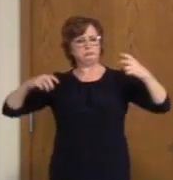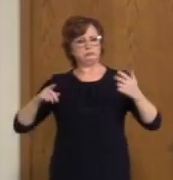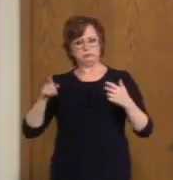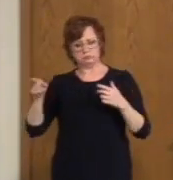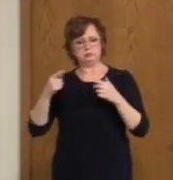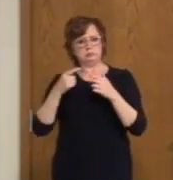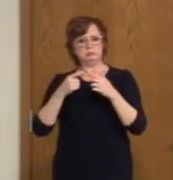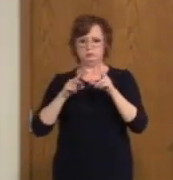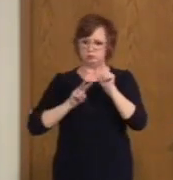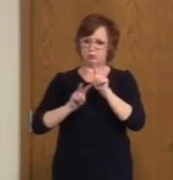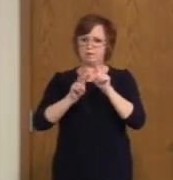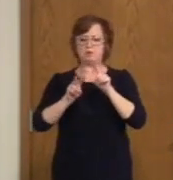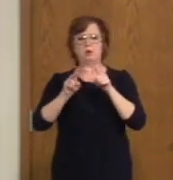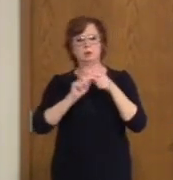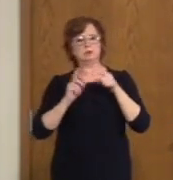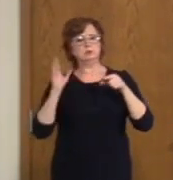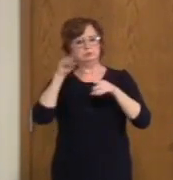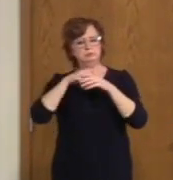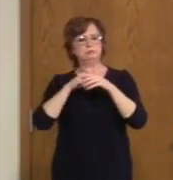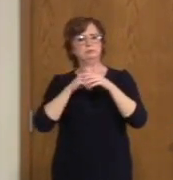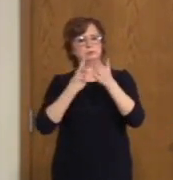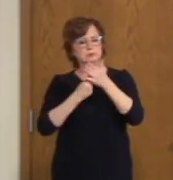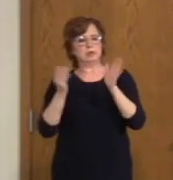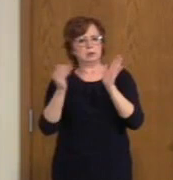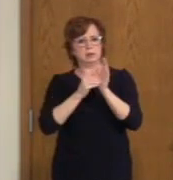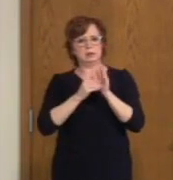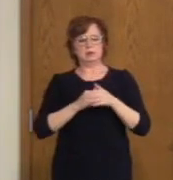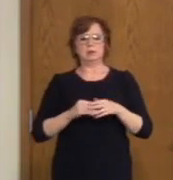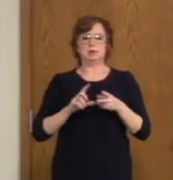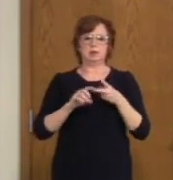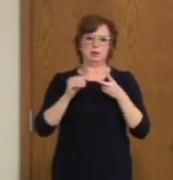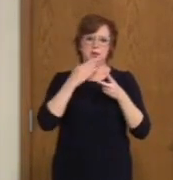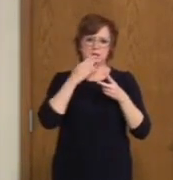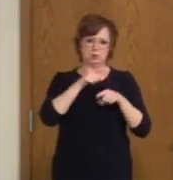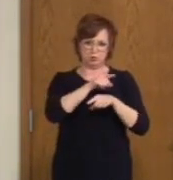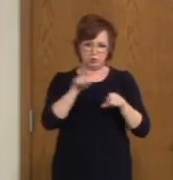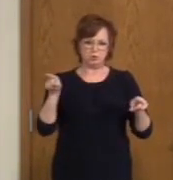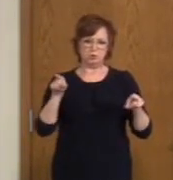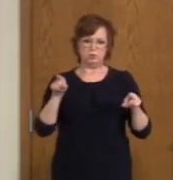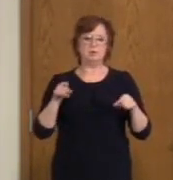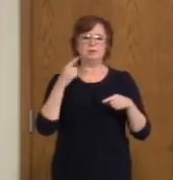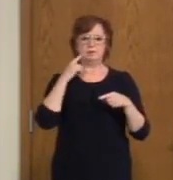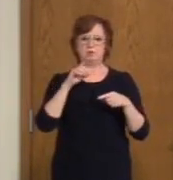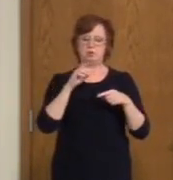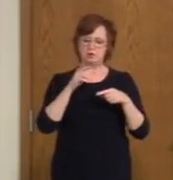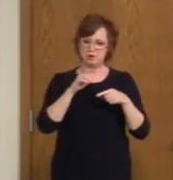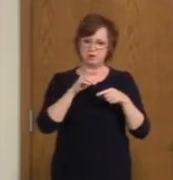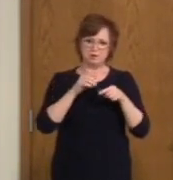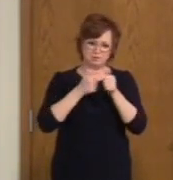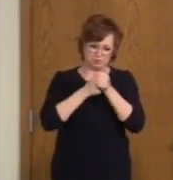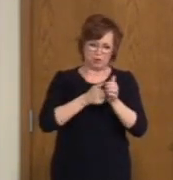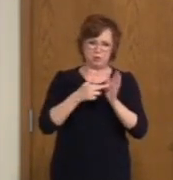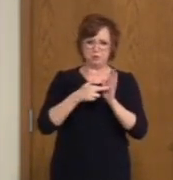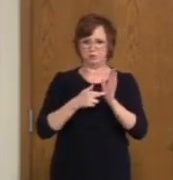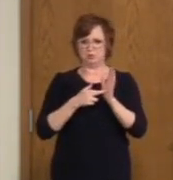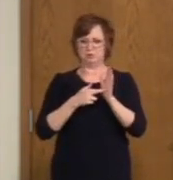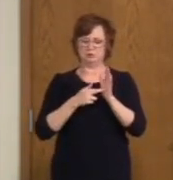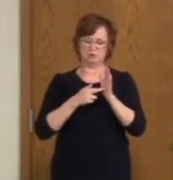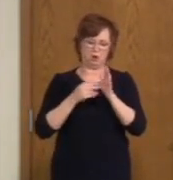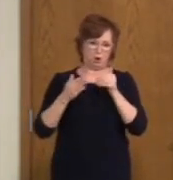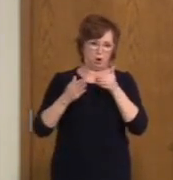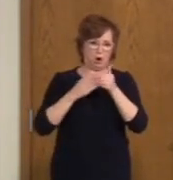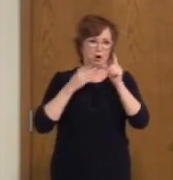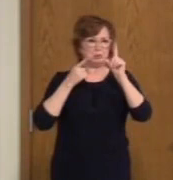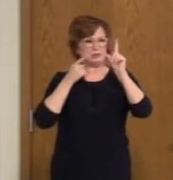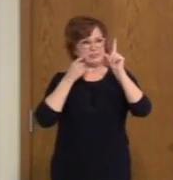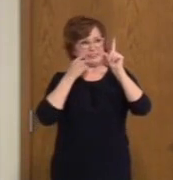people in Saskatchewan for everything that they're doing and following the public health orders that are there. We're almost there. Keep it up for